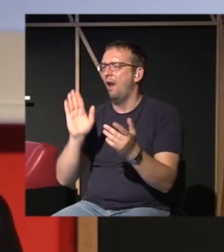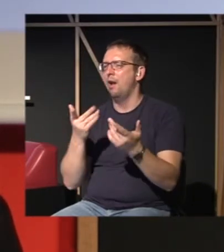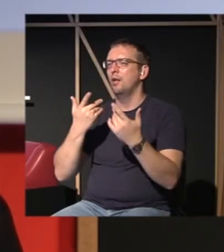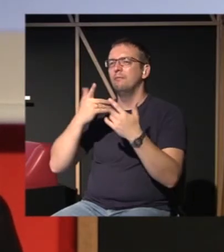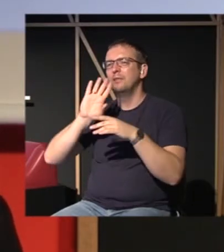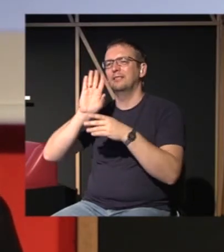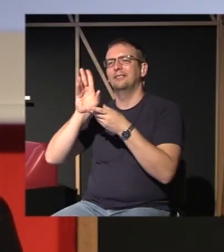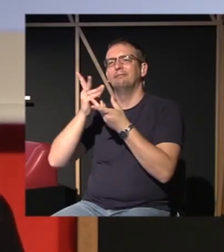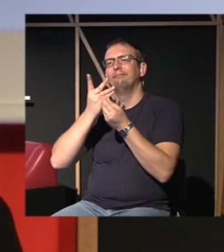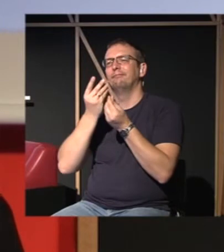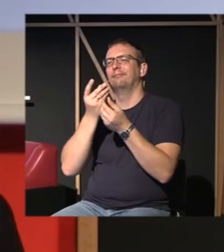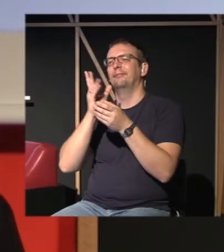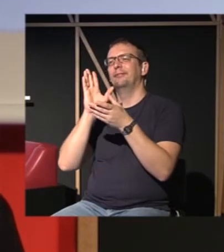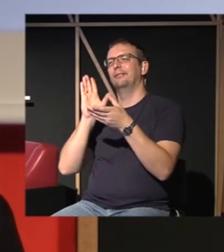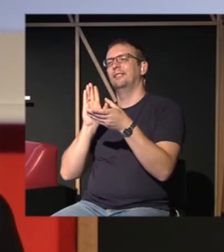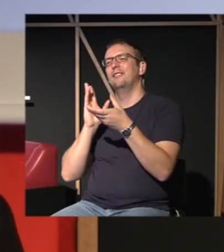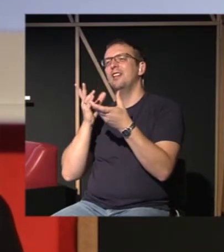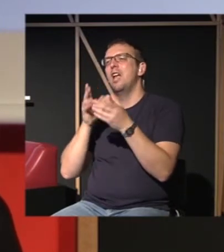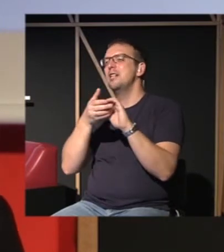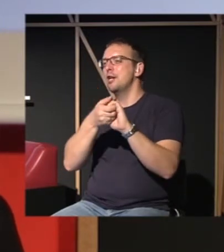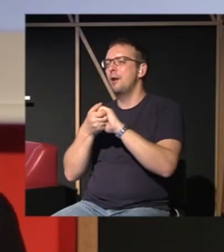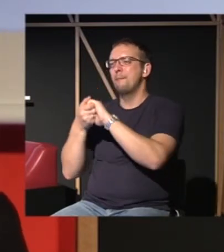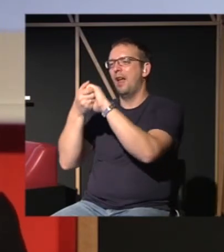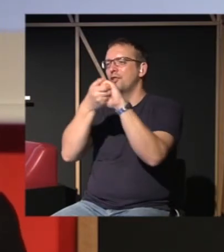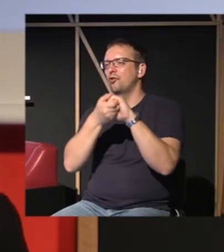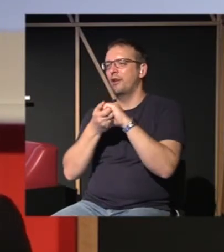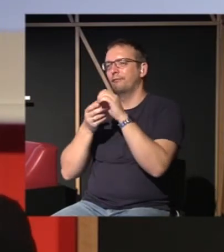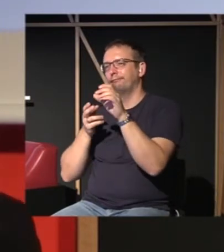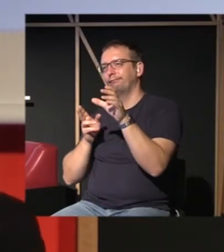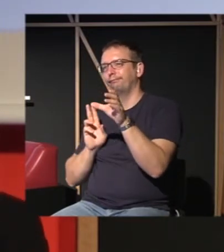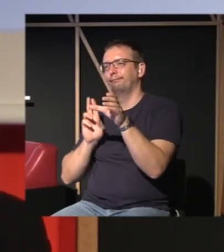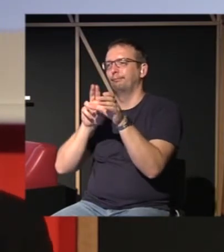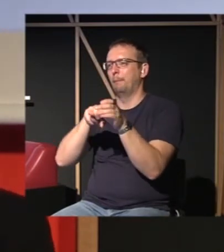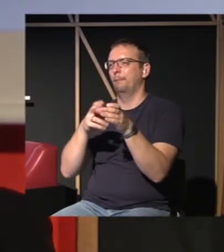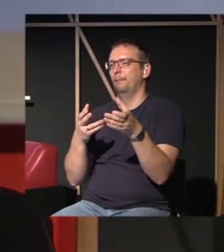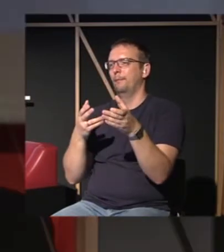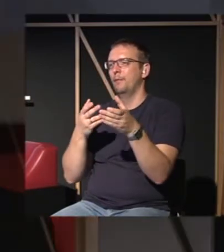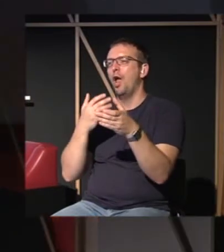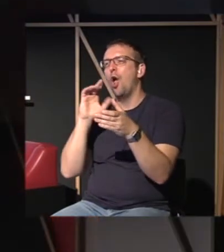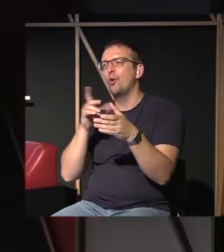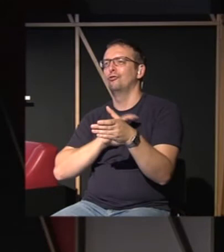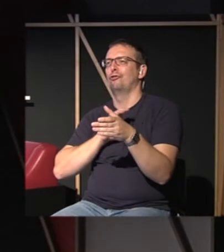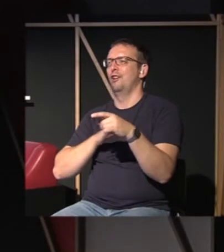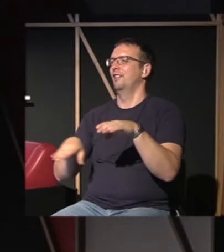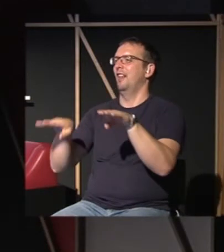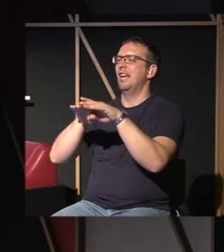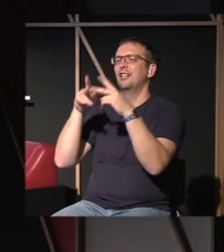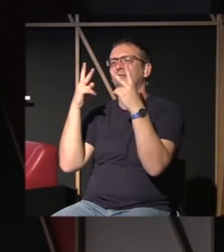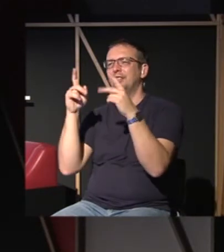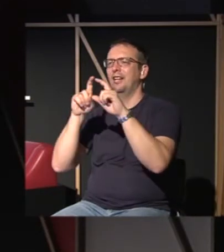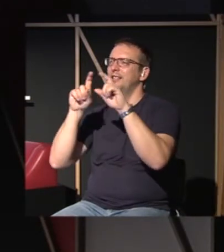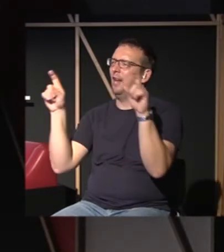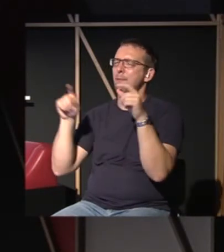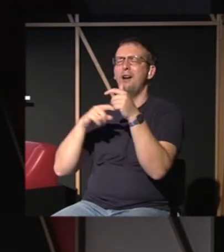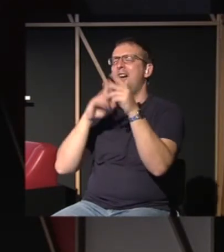and having that positive experience, and it's an equal opportunity for all. Fantastic. Thank you very much. We have time just for a couple of quick